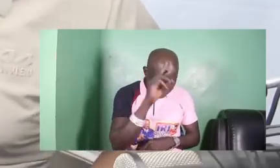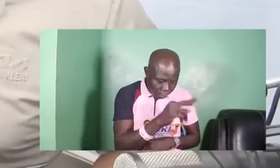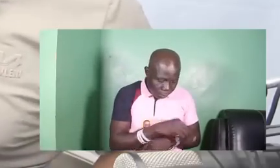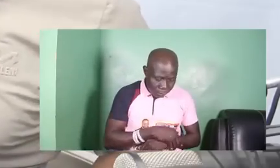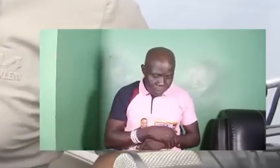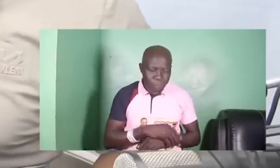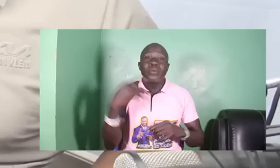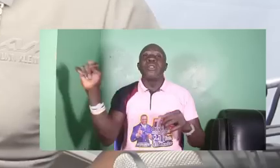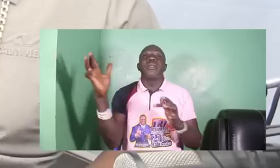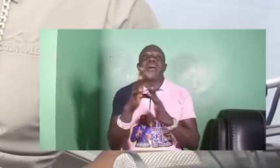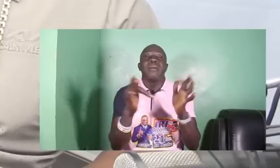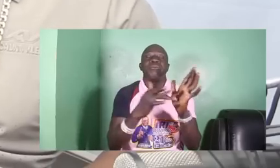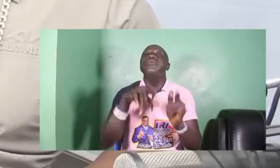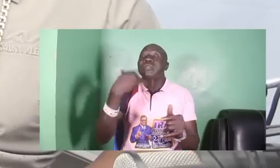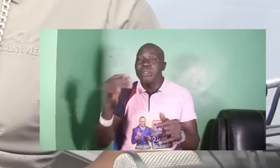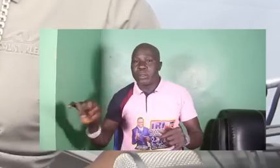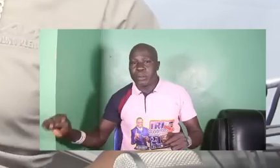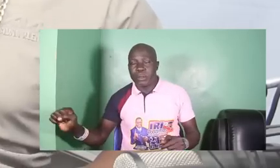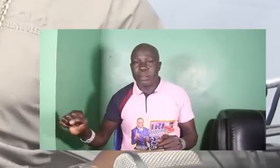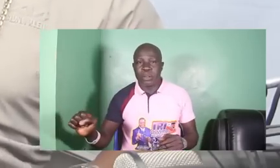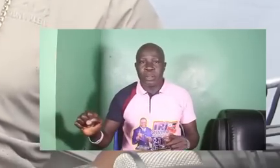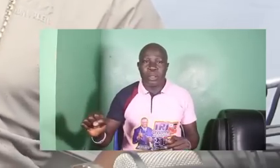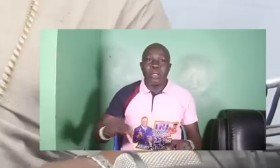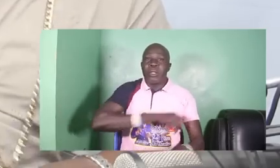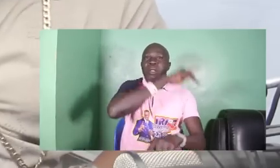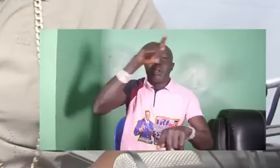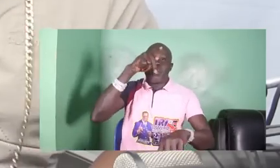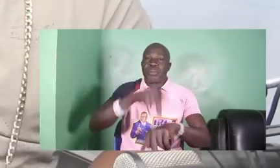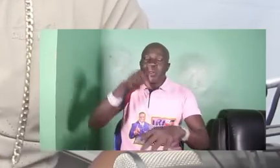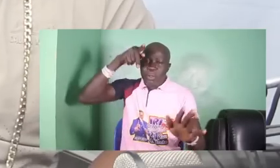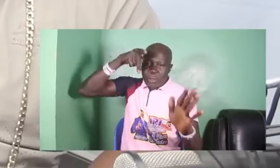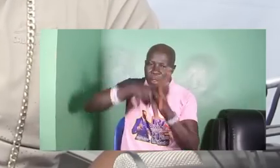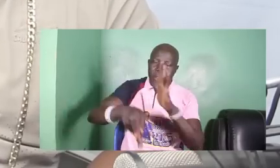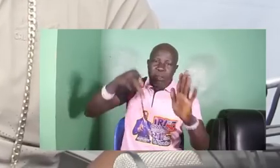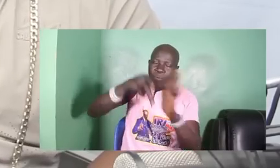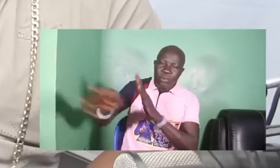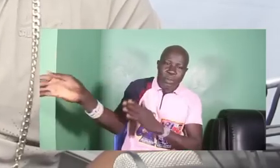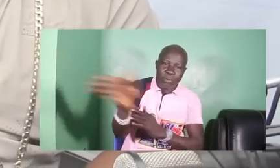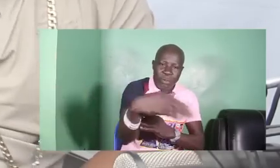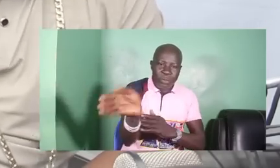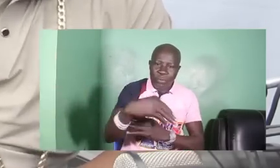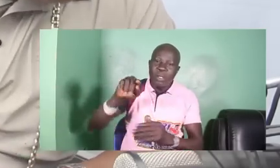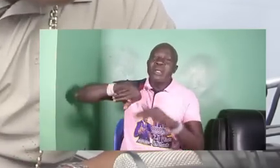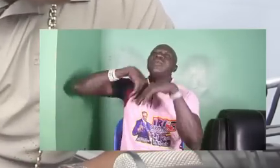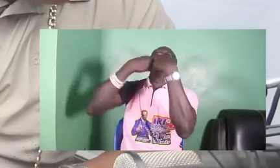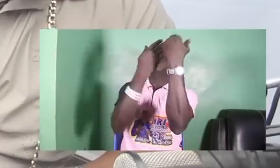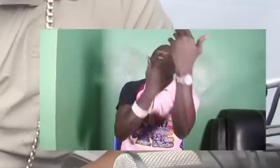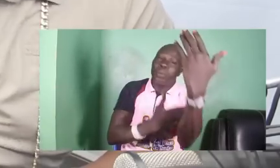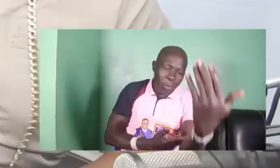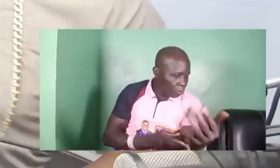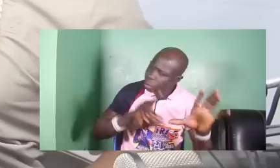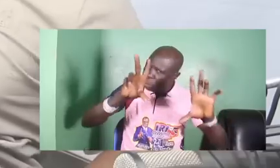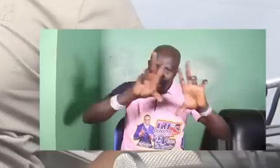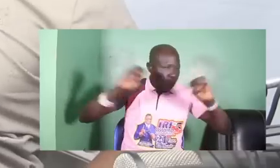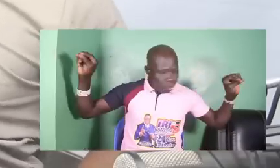sir bible wi pe the bible says Peter was fishing to the brick. He did not catch a